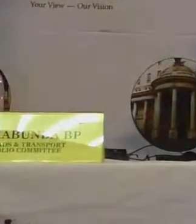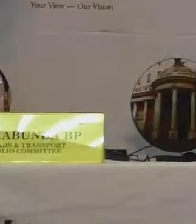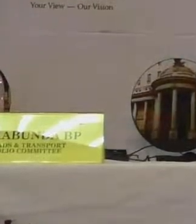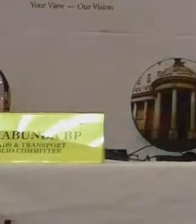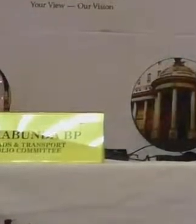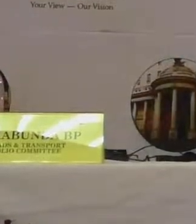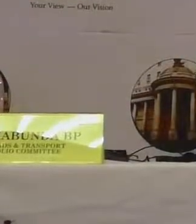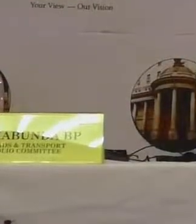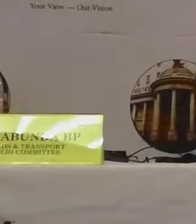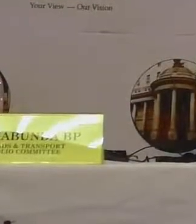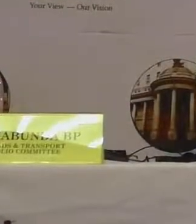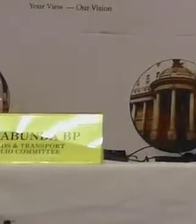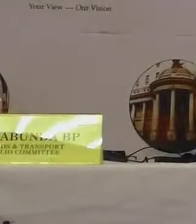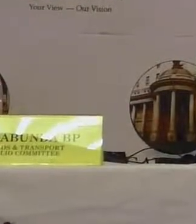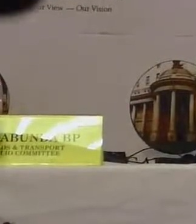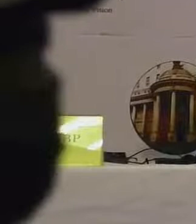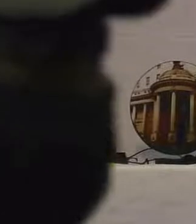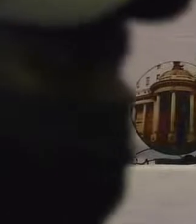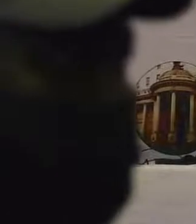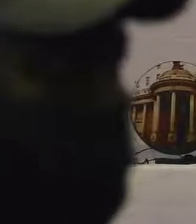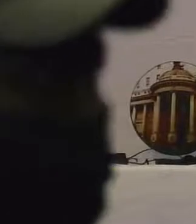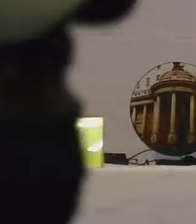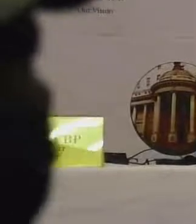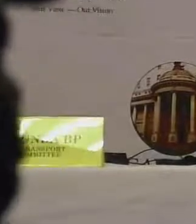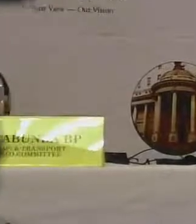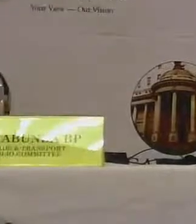Honourable members, we just need to finish this.